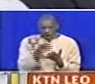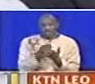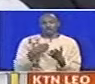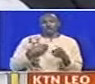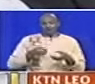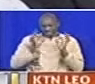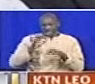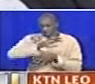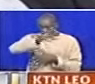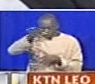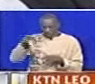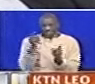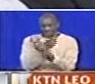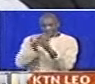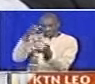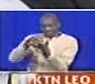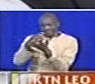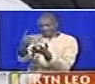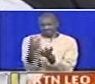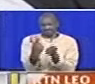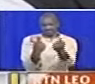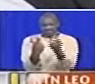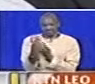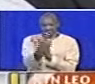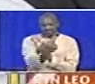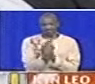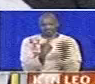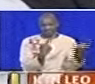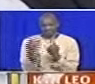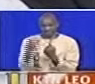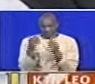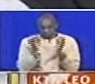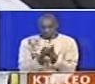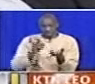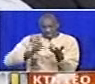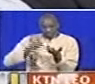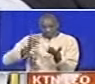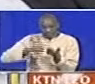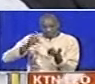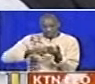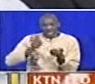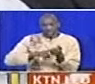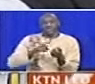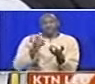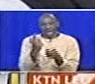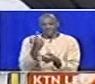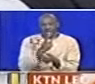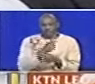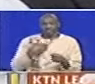come physically. Again, we do the recounting manually through the